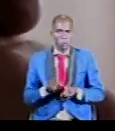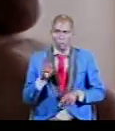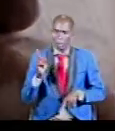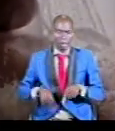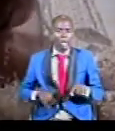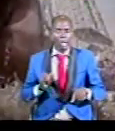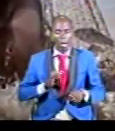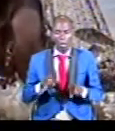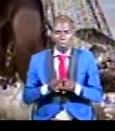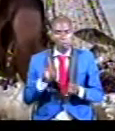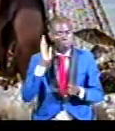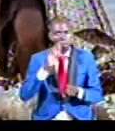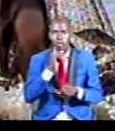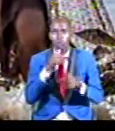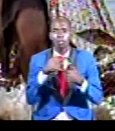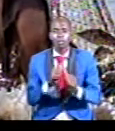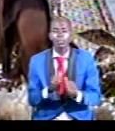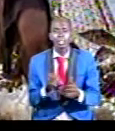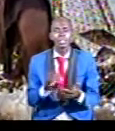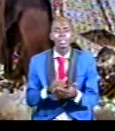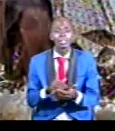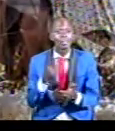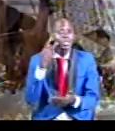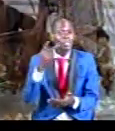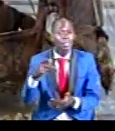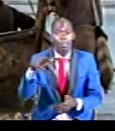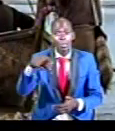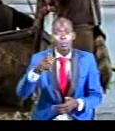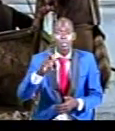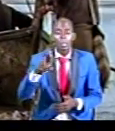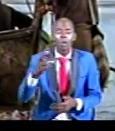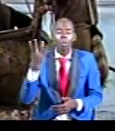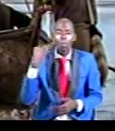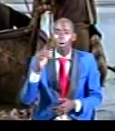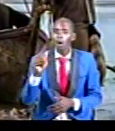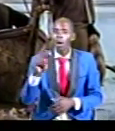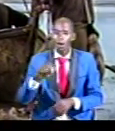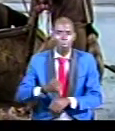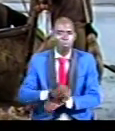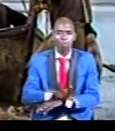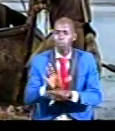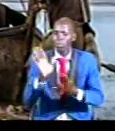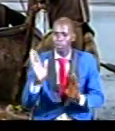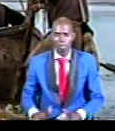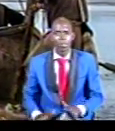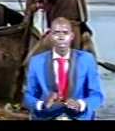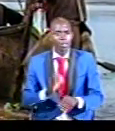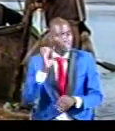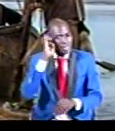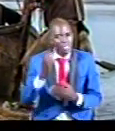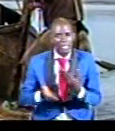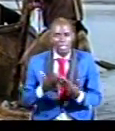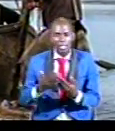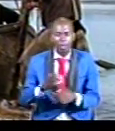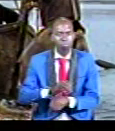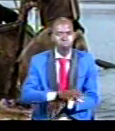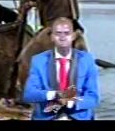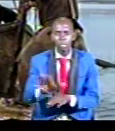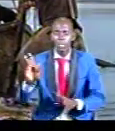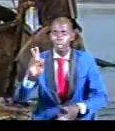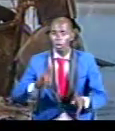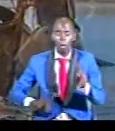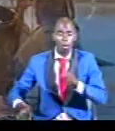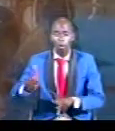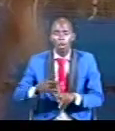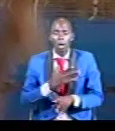not follow again. You see, Peter was an influencer. He influenced all the other people. I go a fishing, and then they went